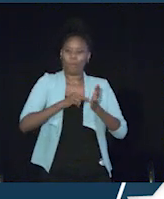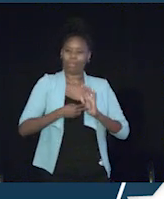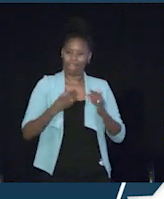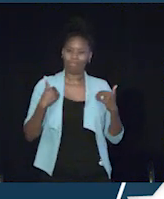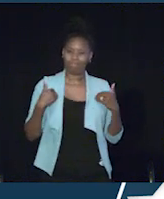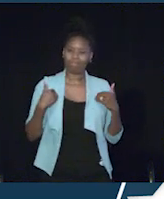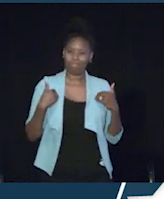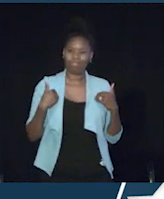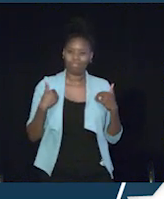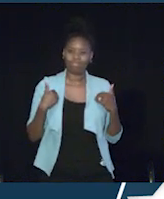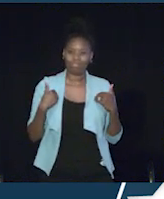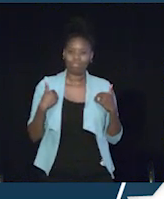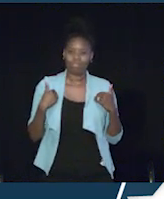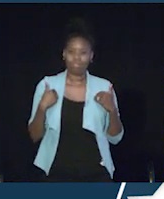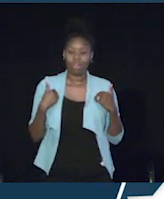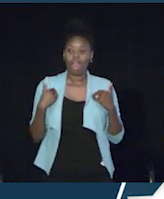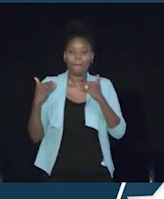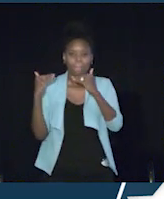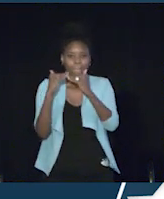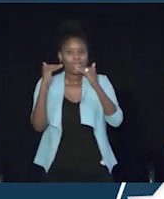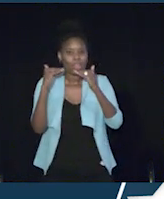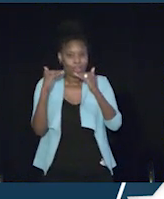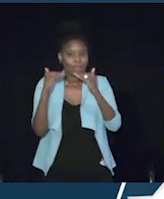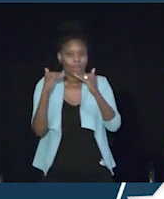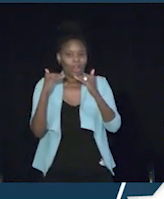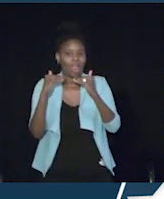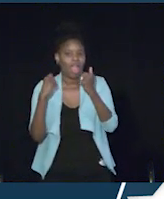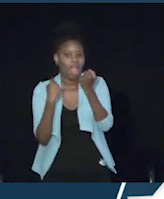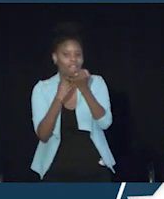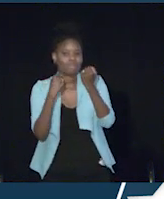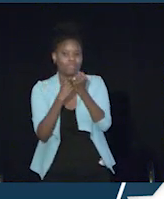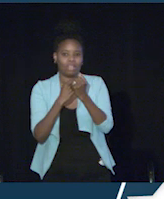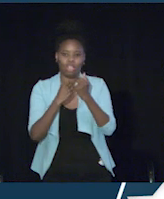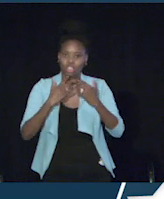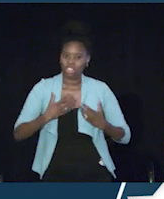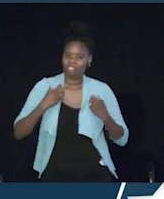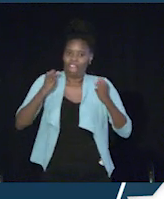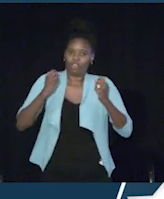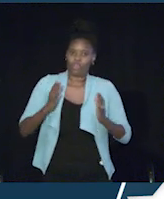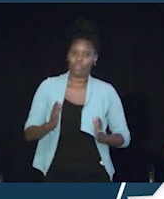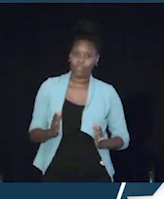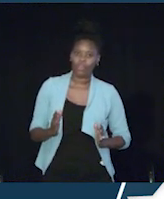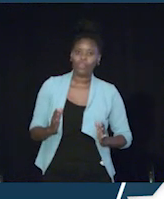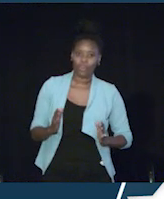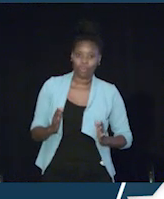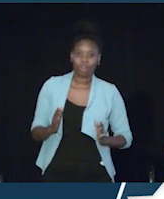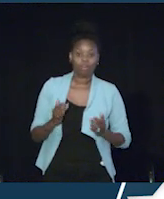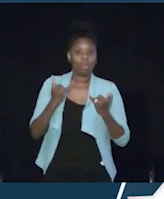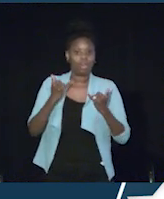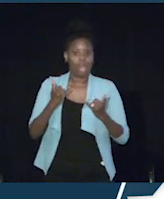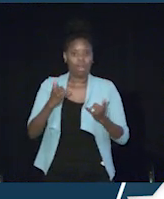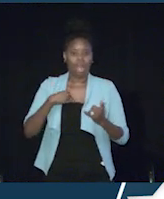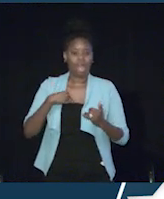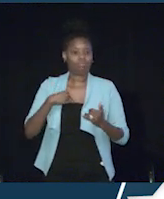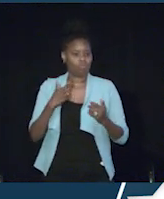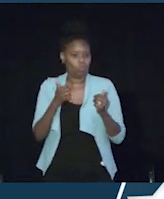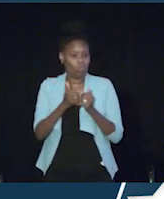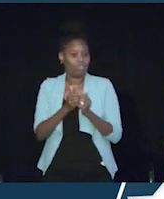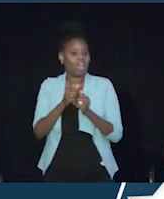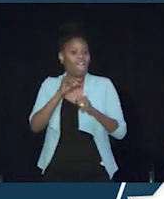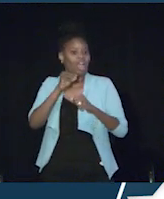peer advocate and survivor, I'm now part of the Brain Injury of Florida's advisory board.